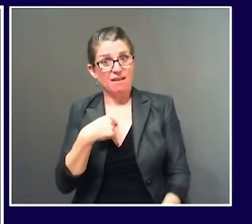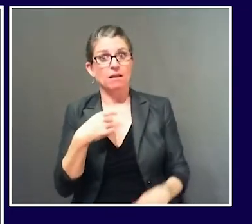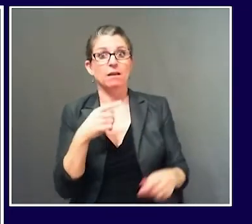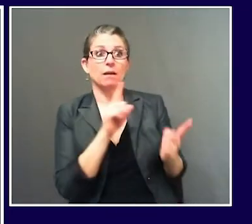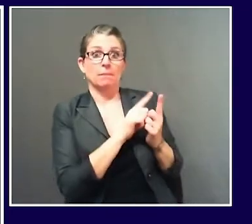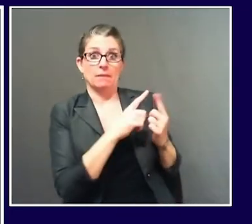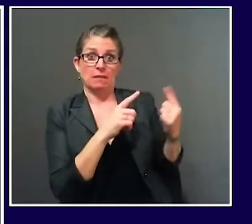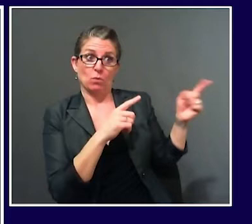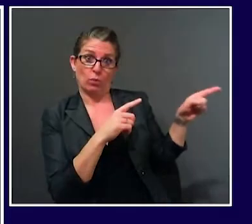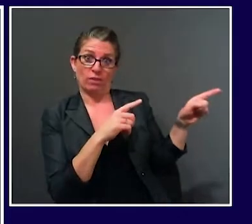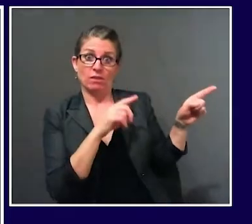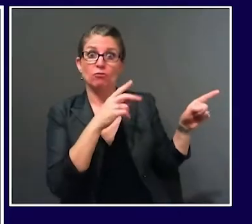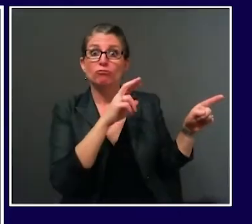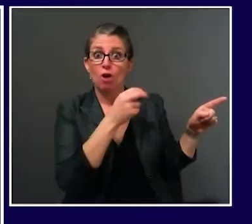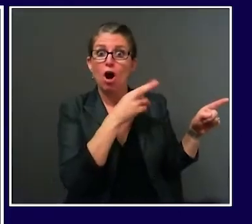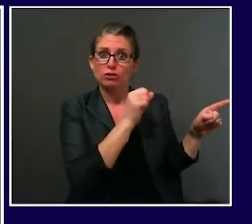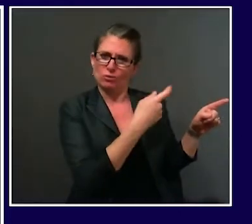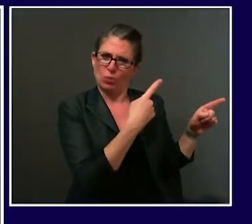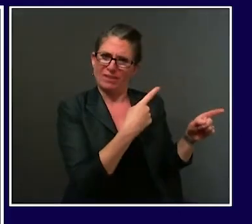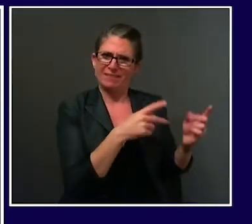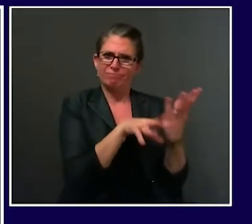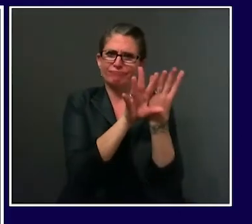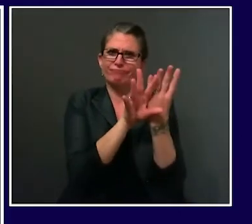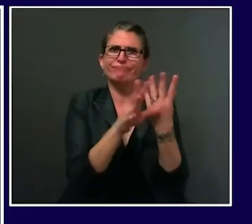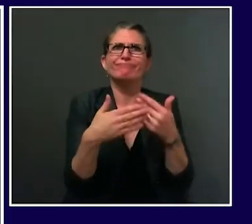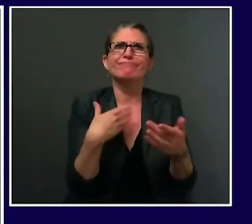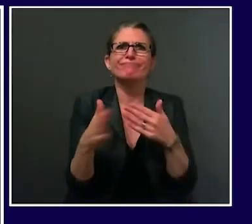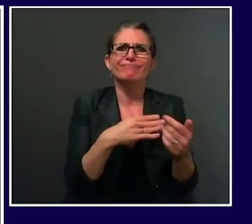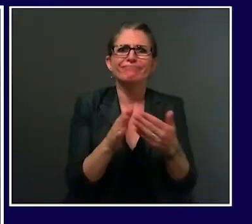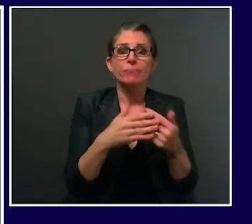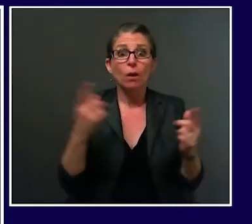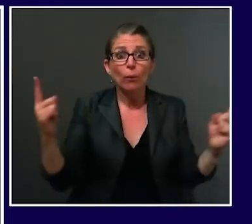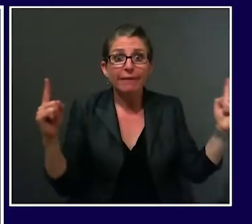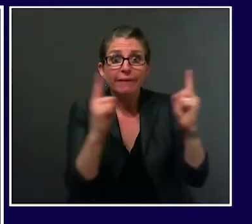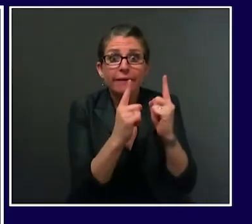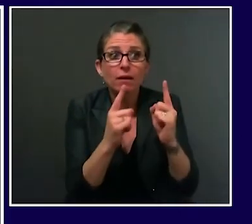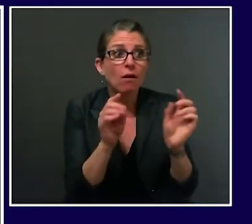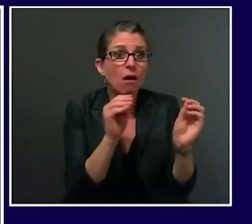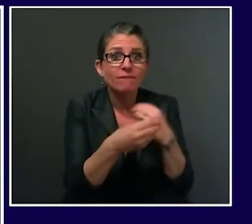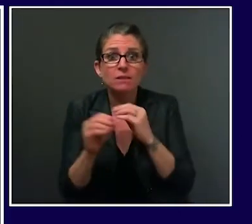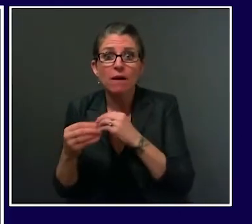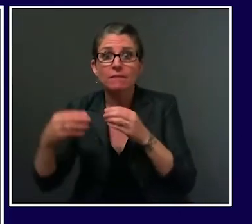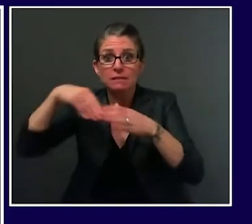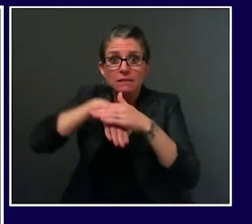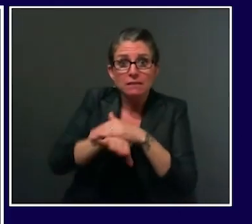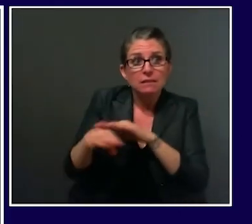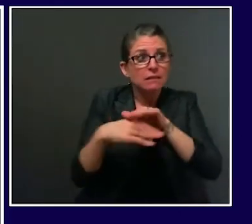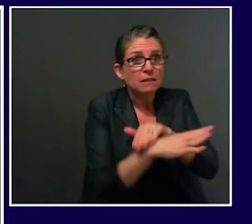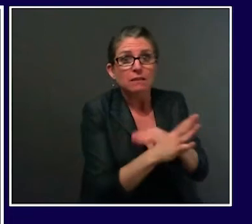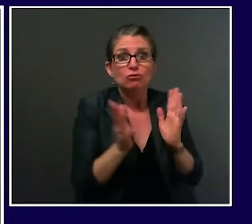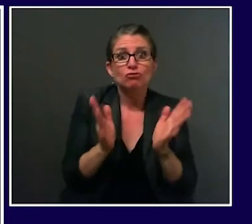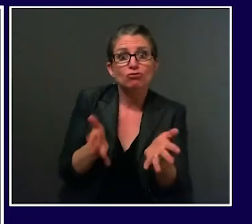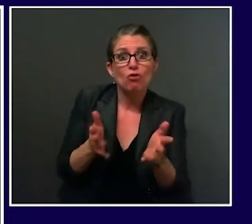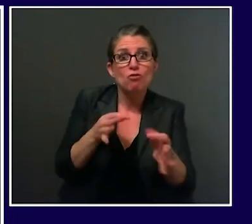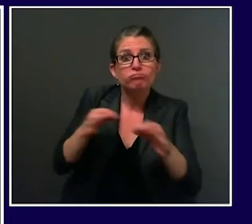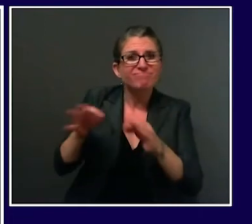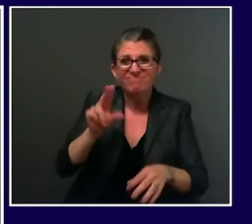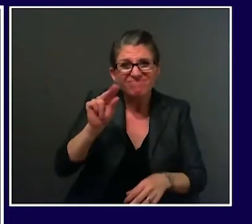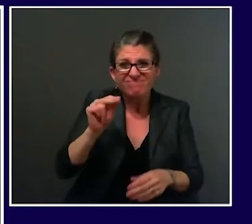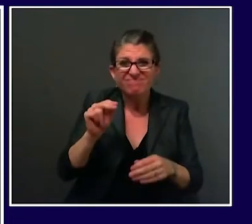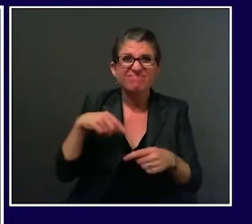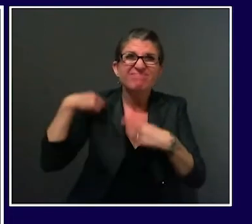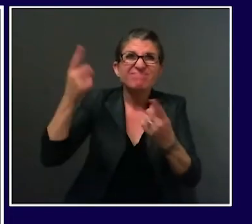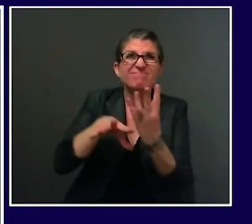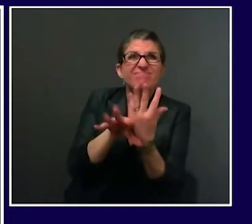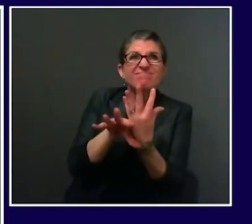a lot of direct personal interaction. So that's where our investigation is looking at other possibilities.